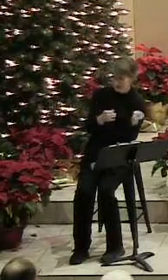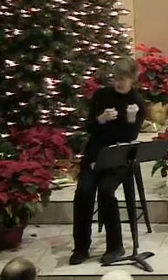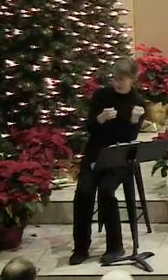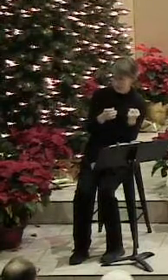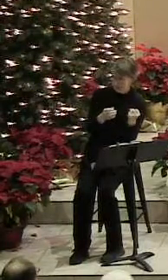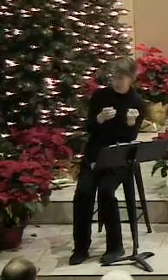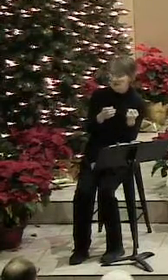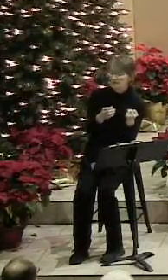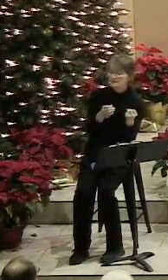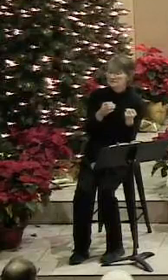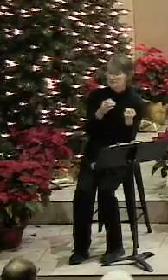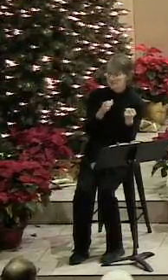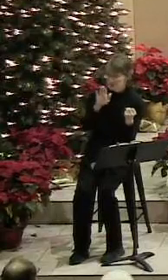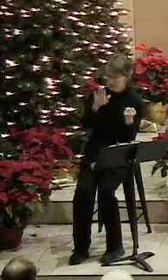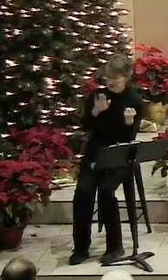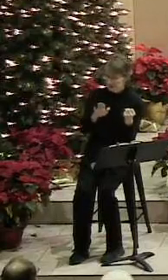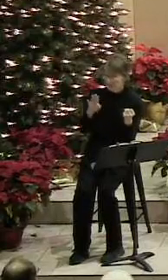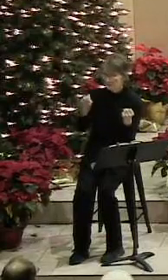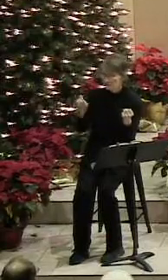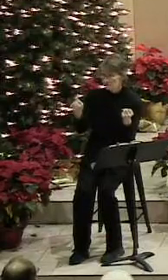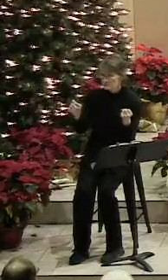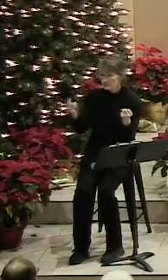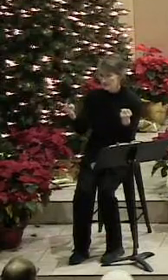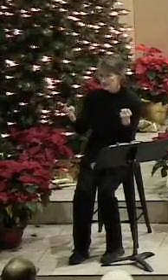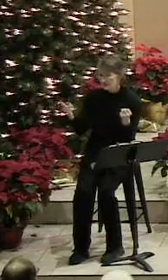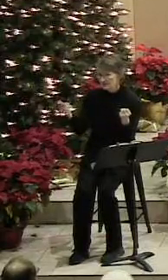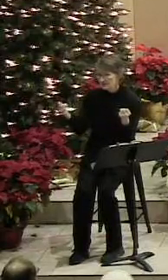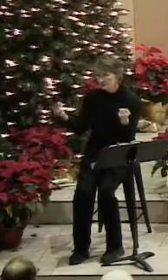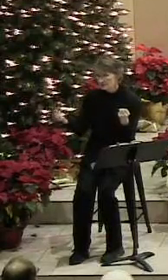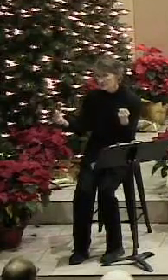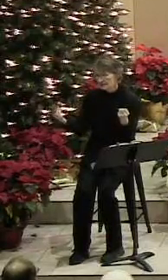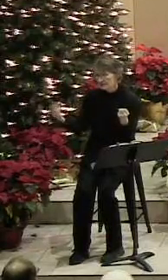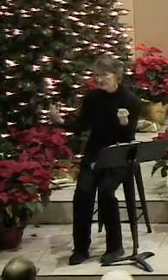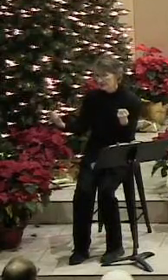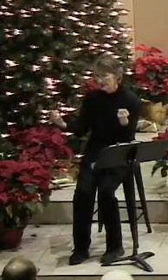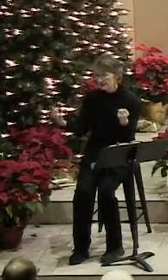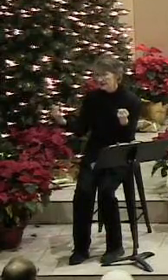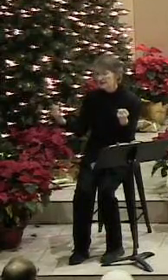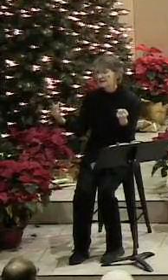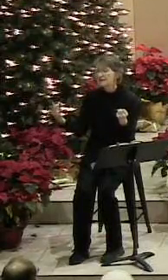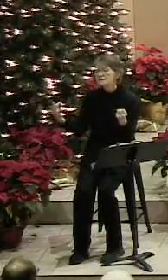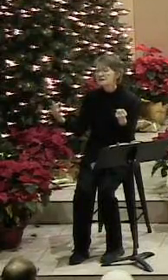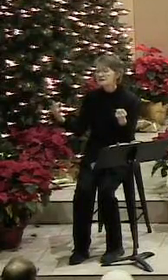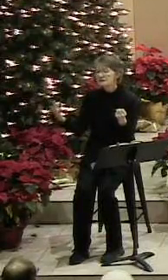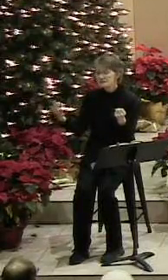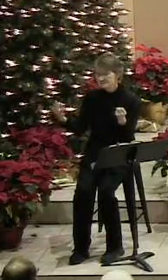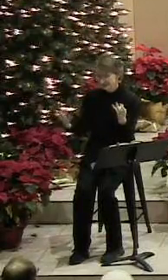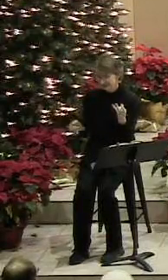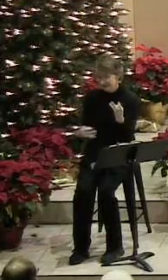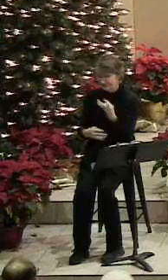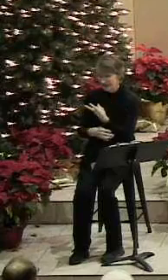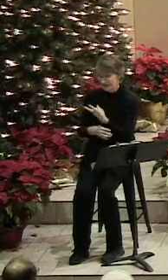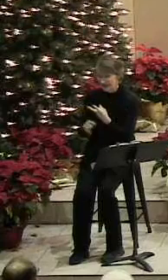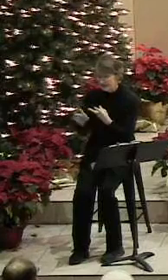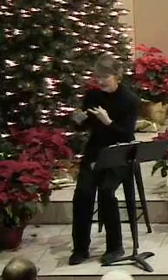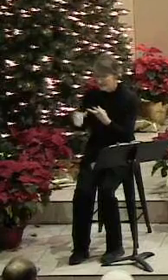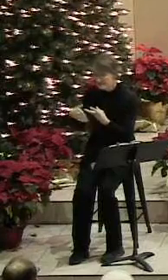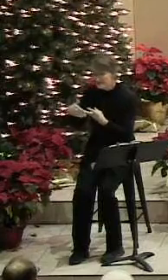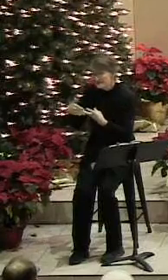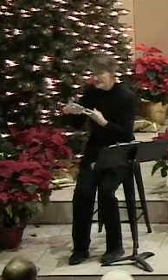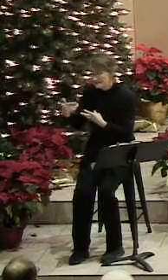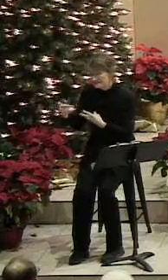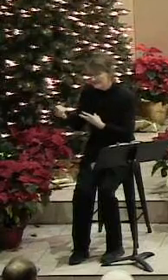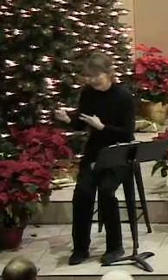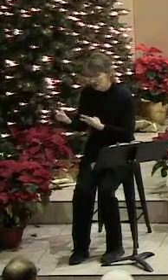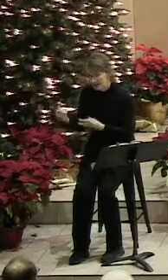right? Saturday, Sunday, Monday, Tuesday, Wednesday, Thursday, Friday. That's 7 days, right? And then